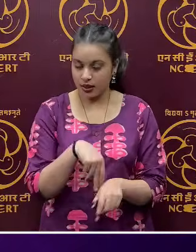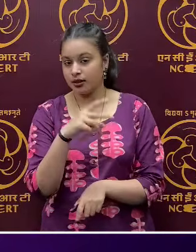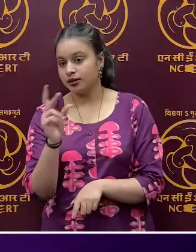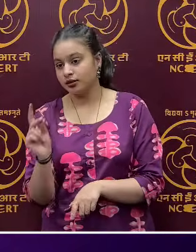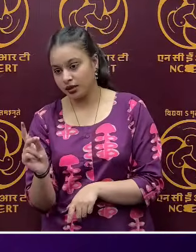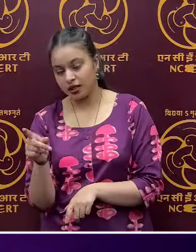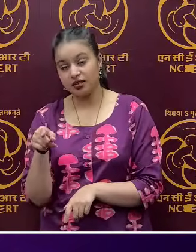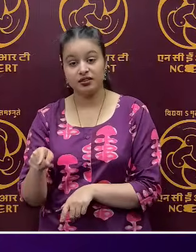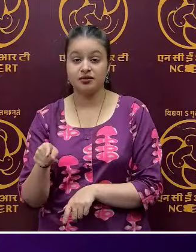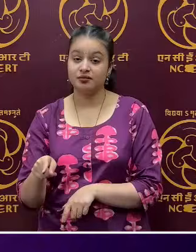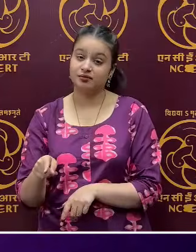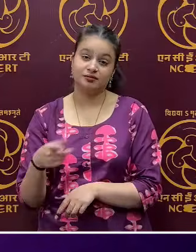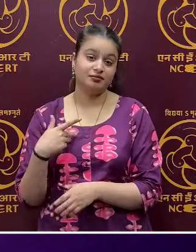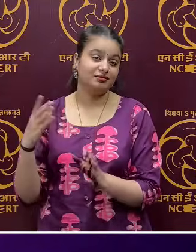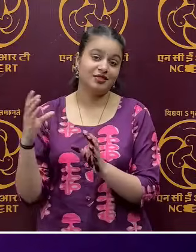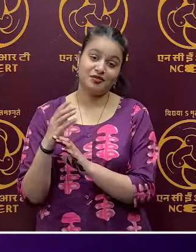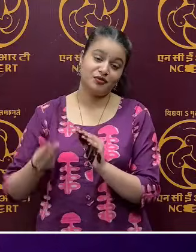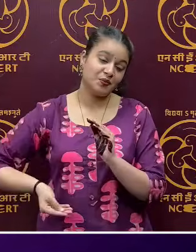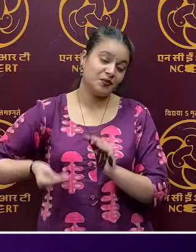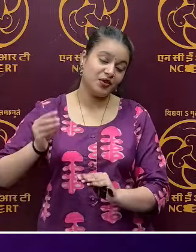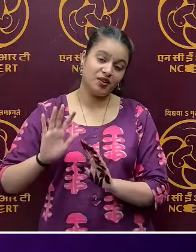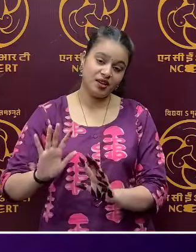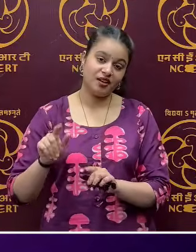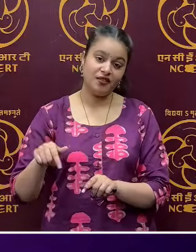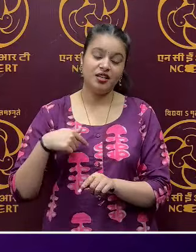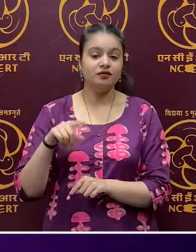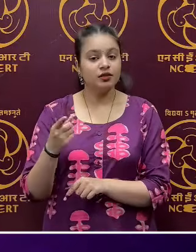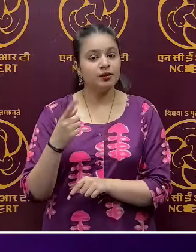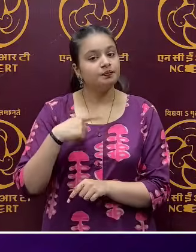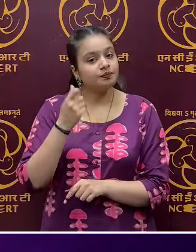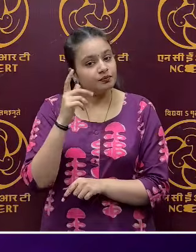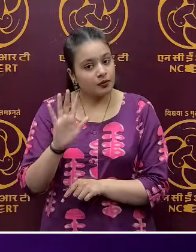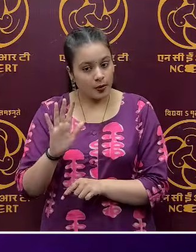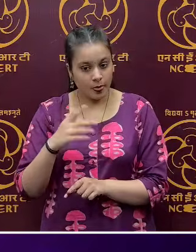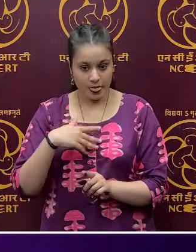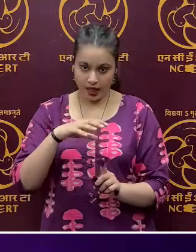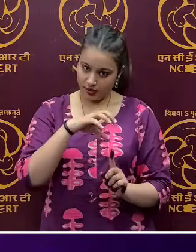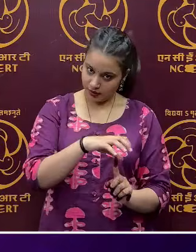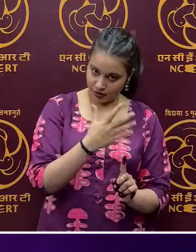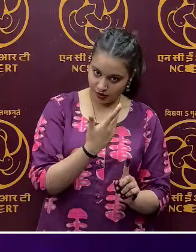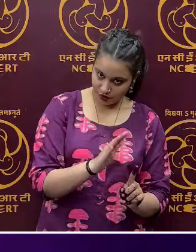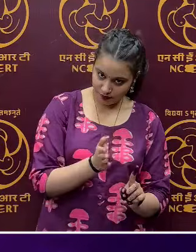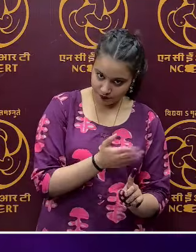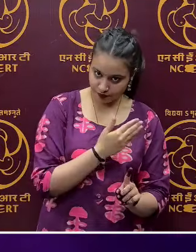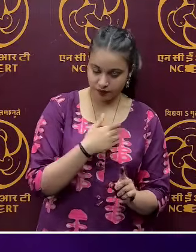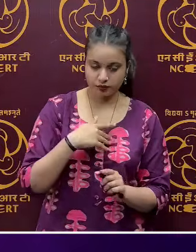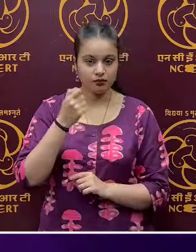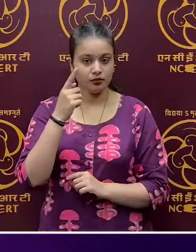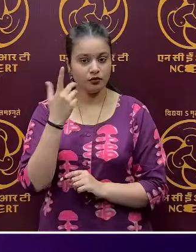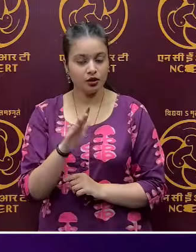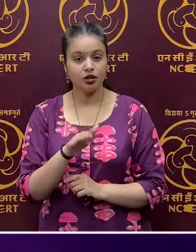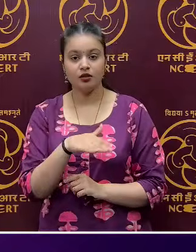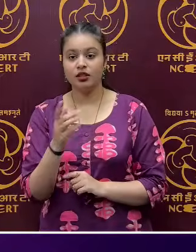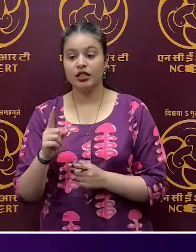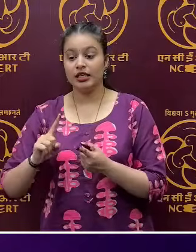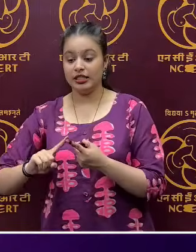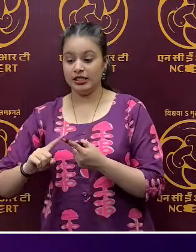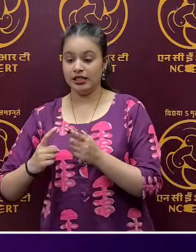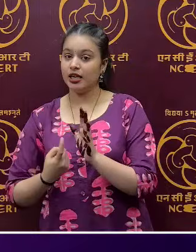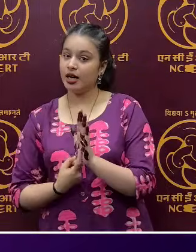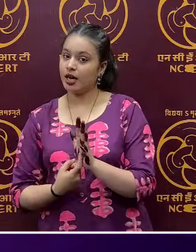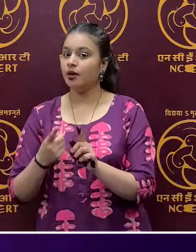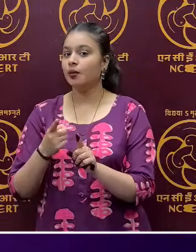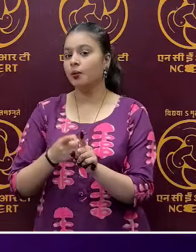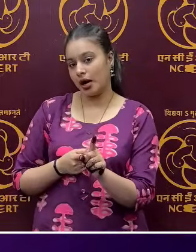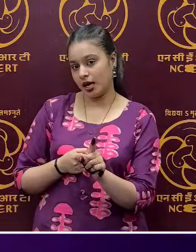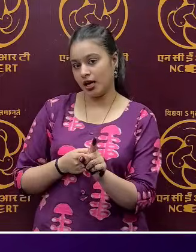more complicated. Okay. So, first we understand station, we understand a station. Yes. Now, ERY is